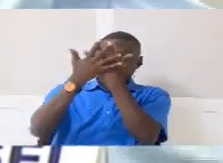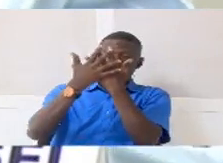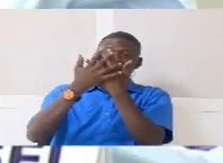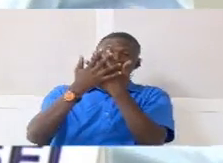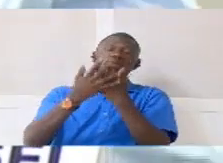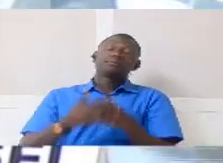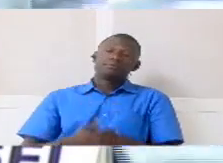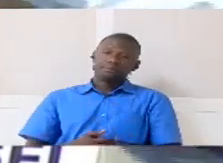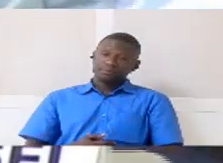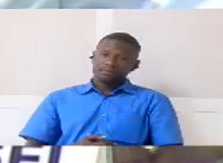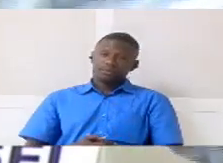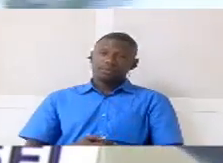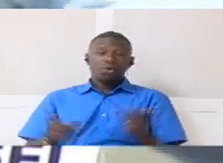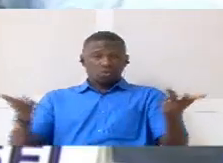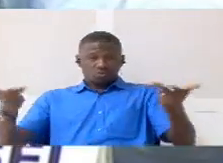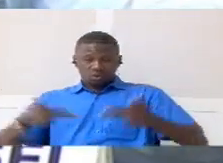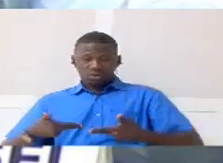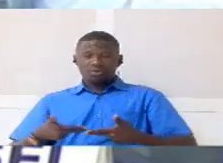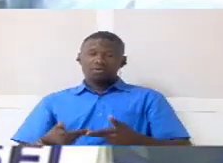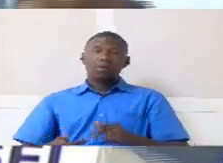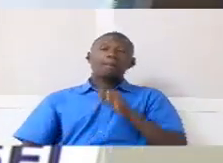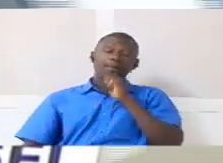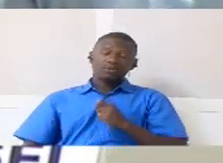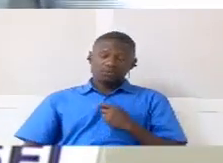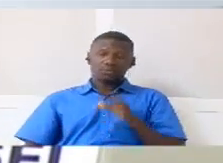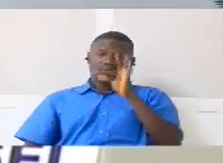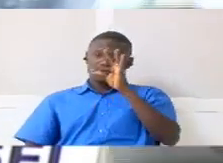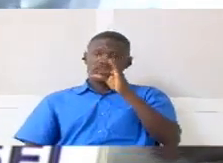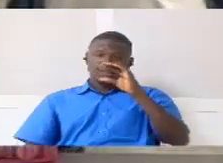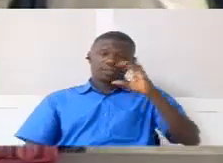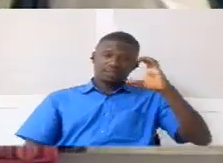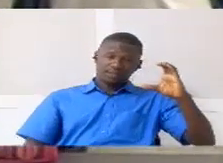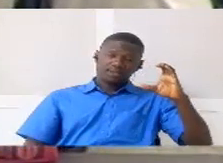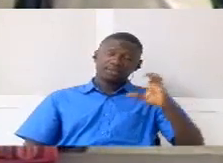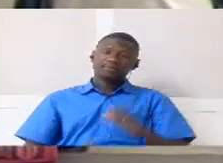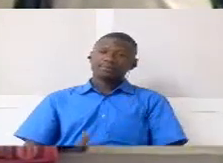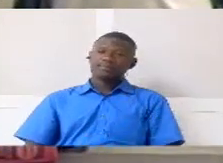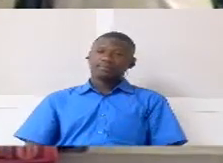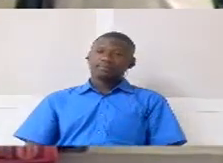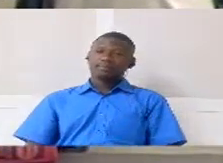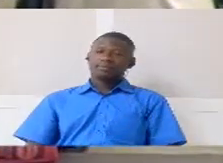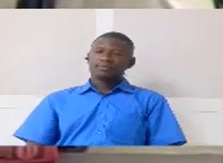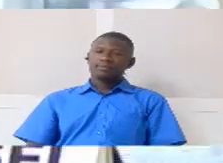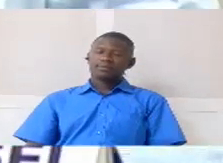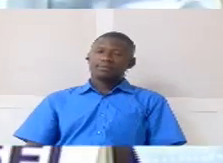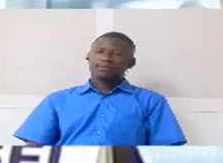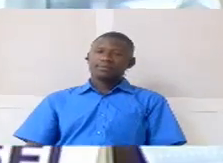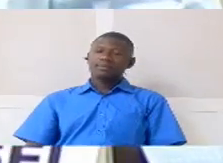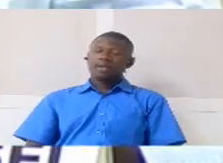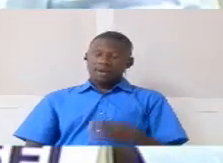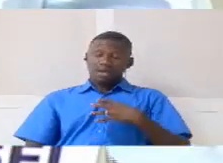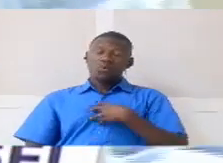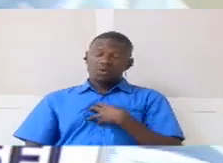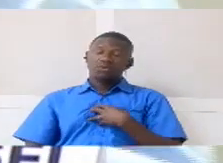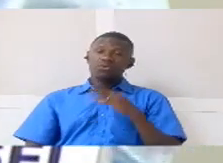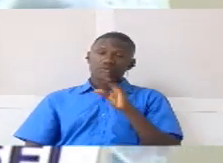nyankuna. Welcome, sir, to the TRRC. Bismillah, TRRC. Thank you. As I would do